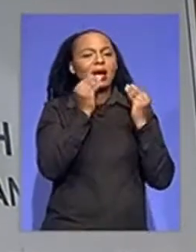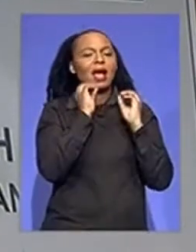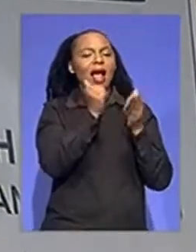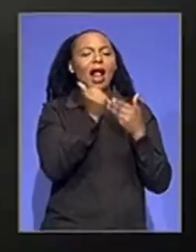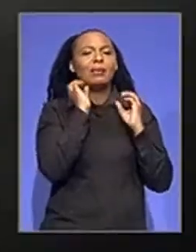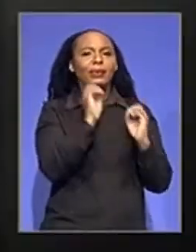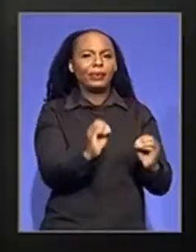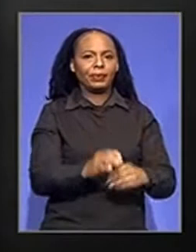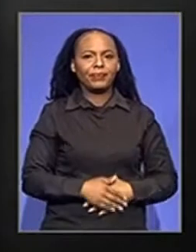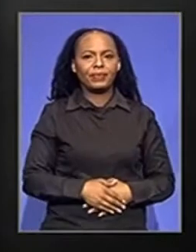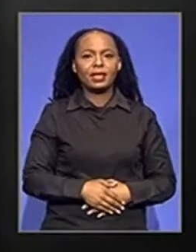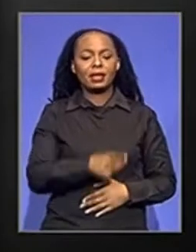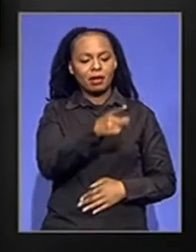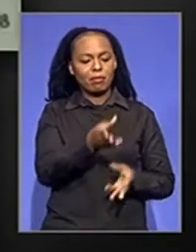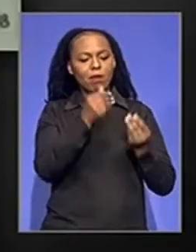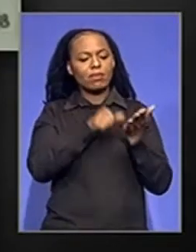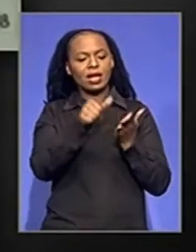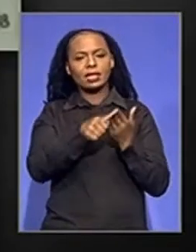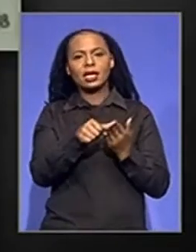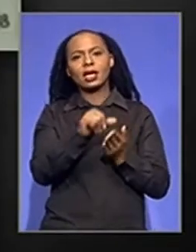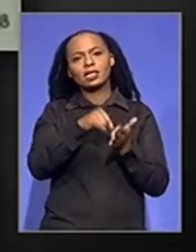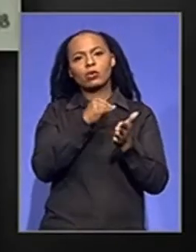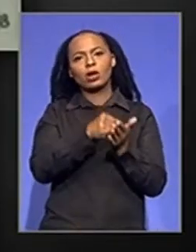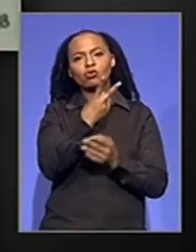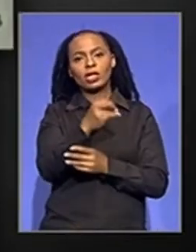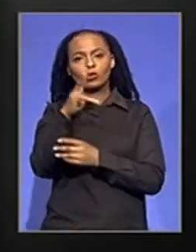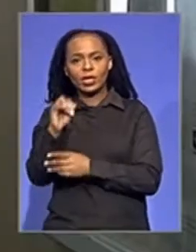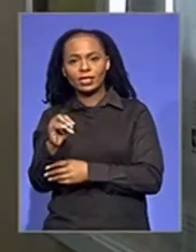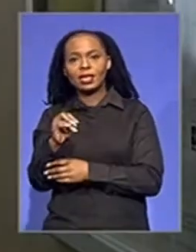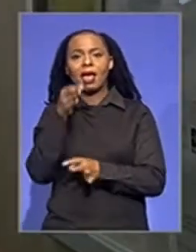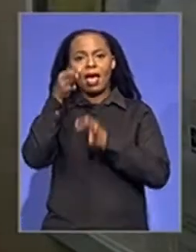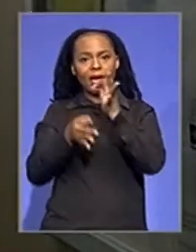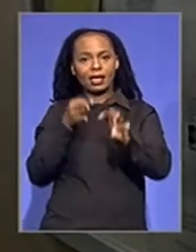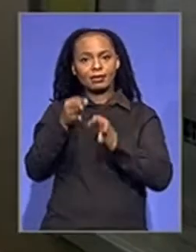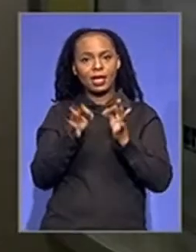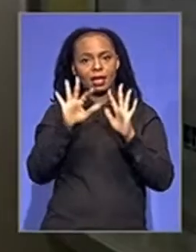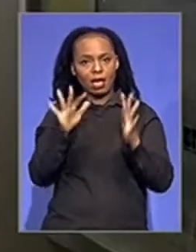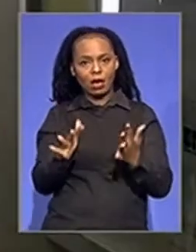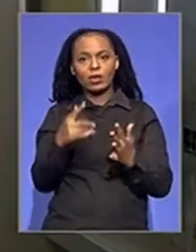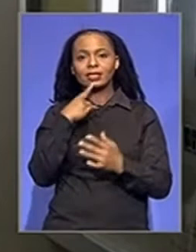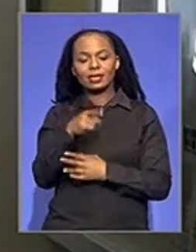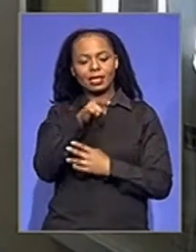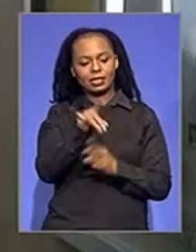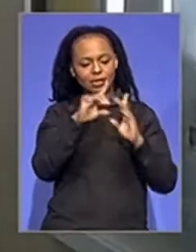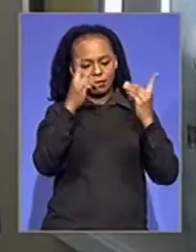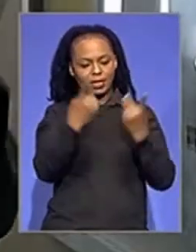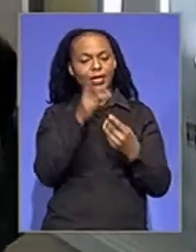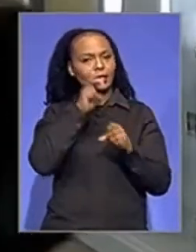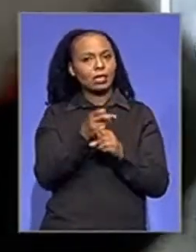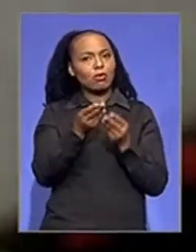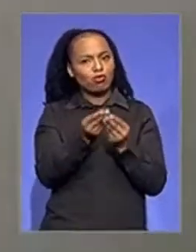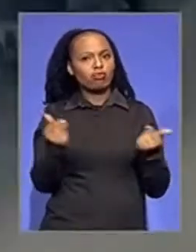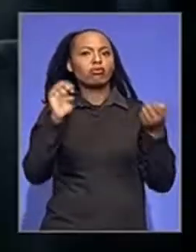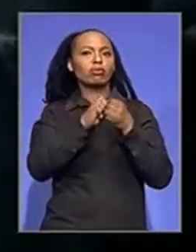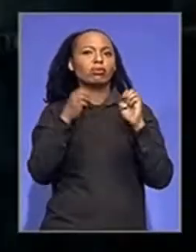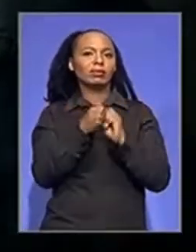hwetša lengwalo ka January 2020 leo le tlhalošago ka fao kgoro e swanetšego go phošolla bothata bjo. I